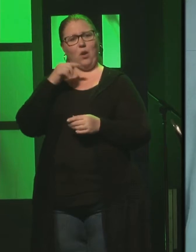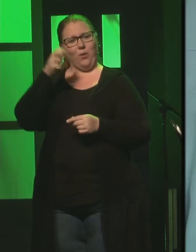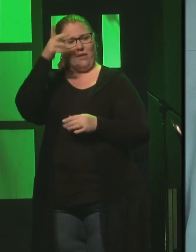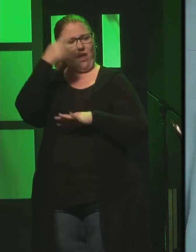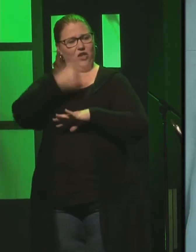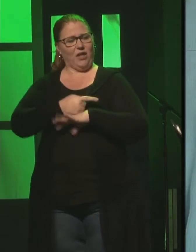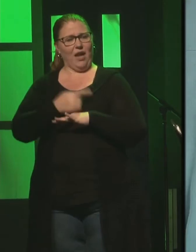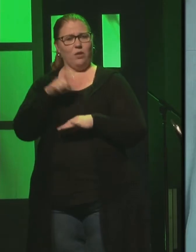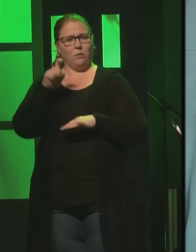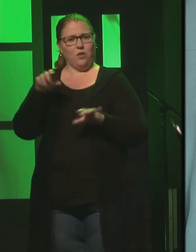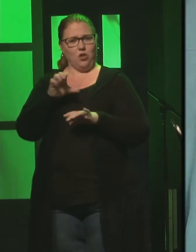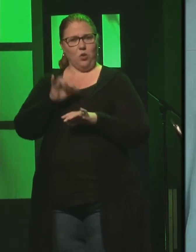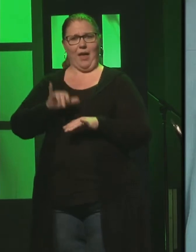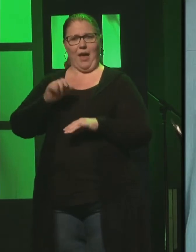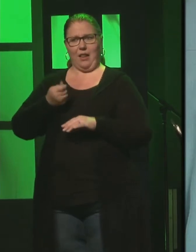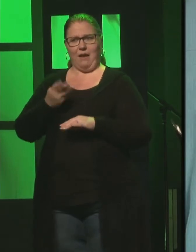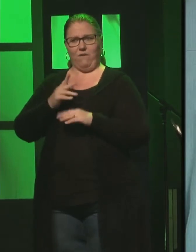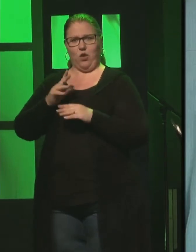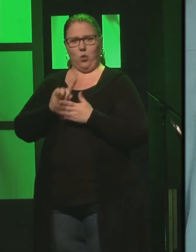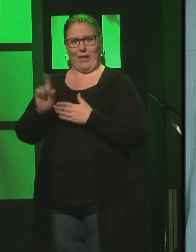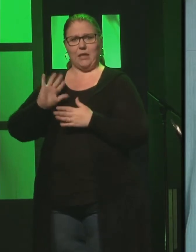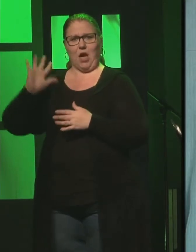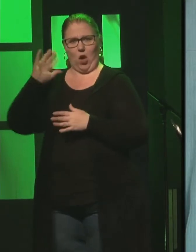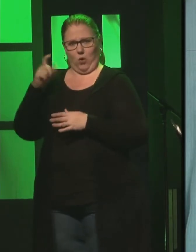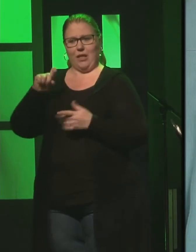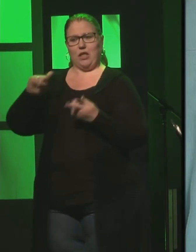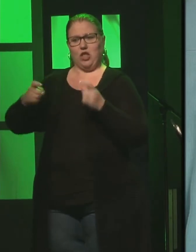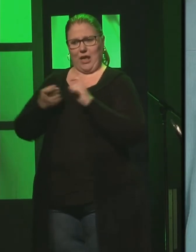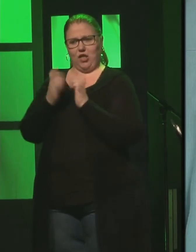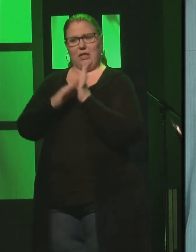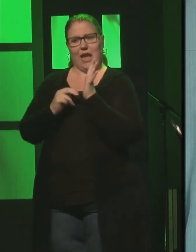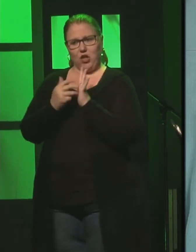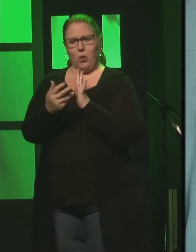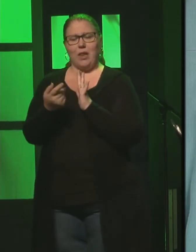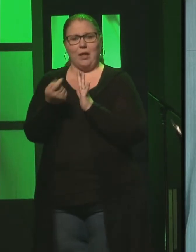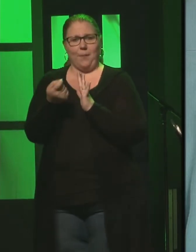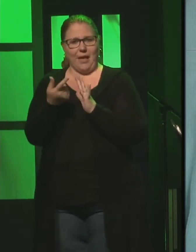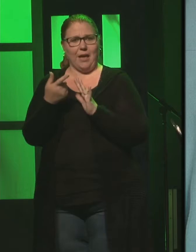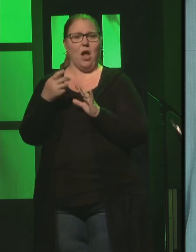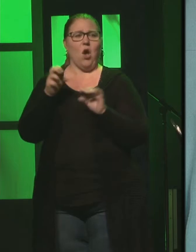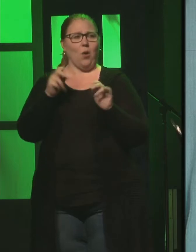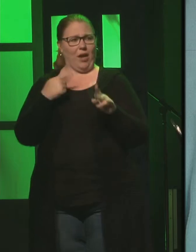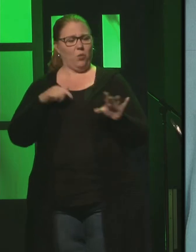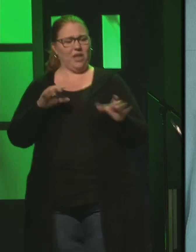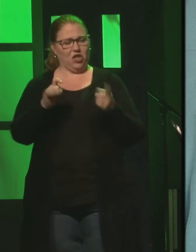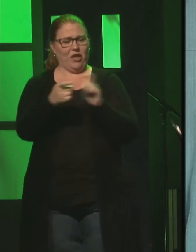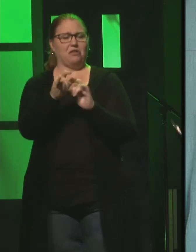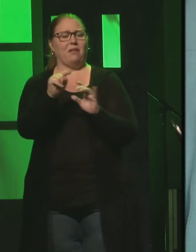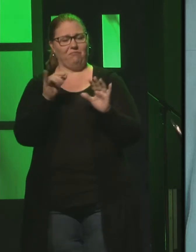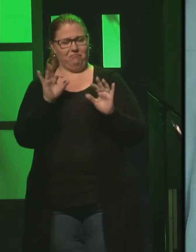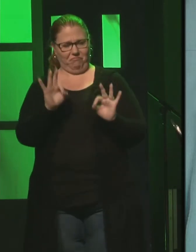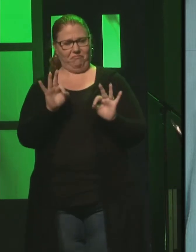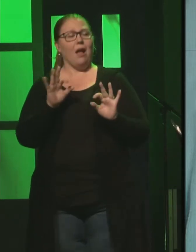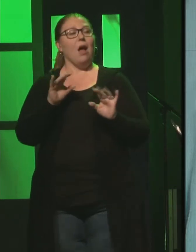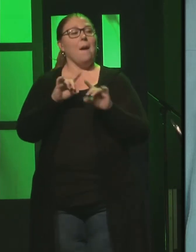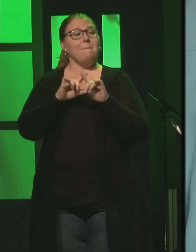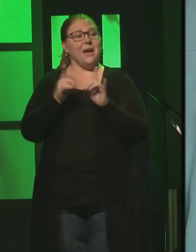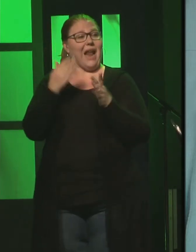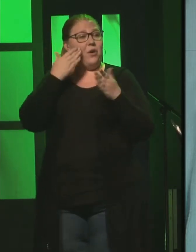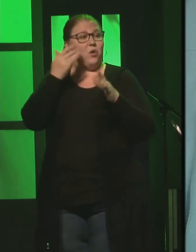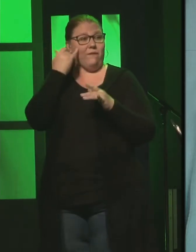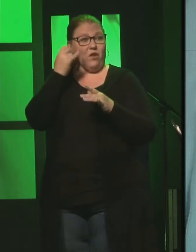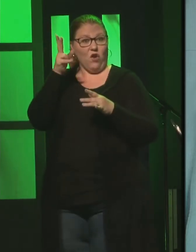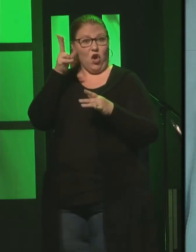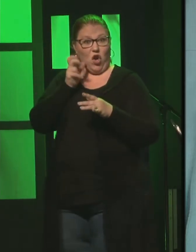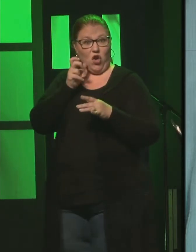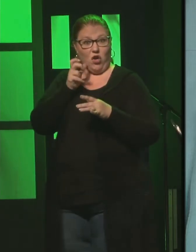We were supposed to kind of do this a couple weeks ago, and we had to change some things. So I thought, that's all right. We're going to do this. But here's the thing. I was thinking about this. I don't know if you've heard the